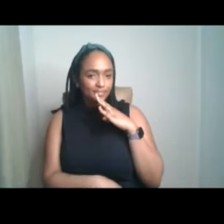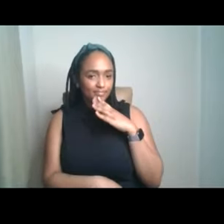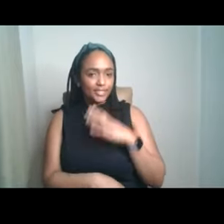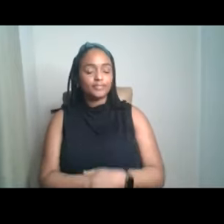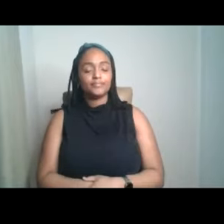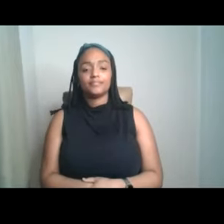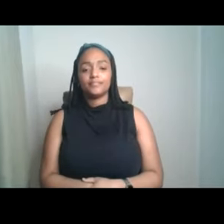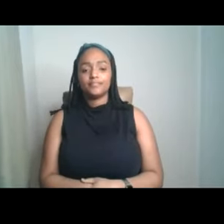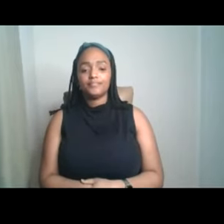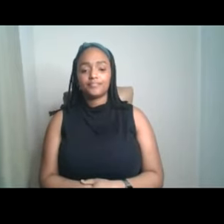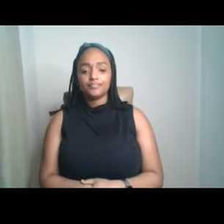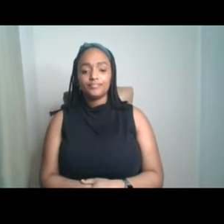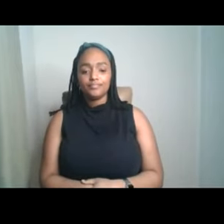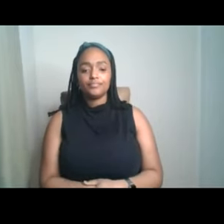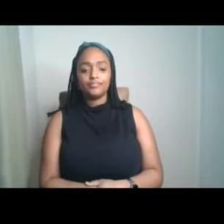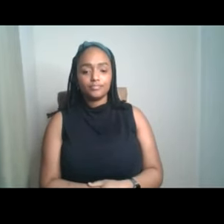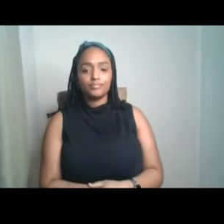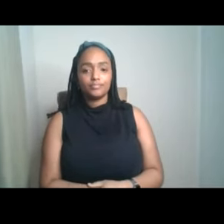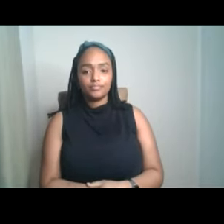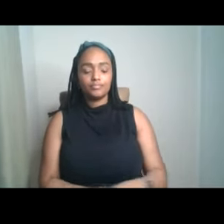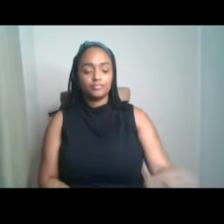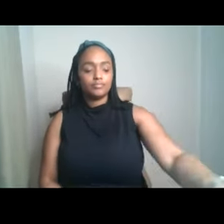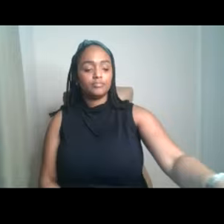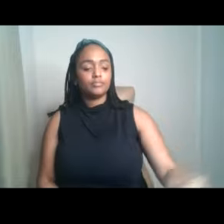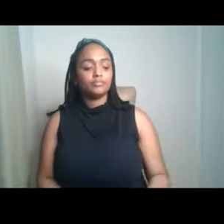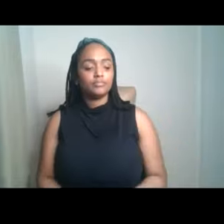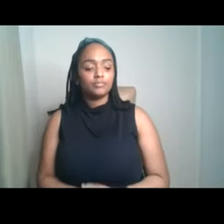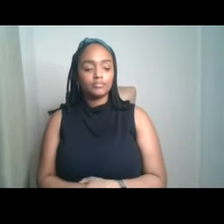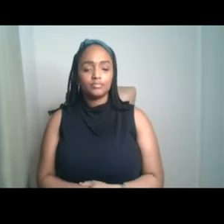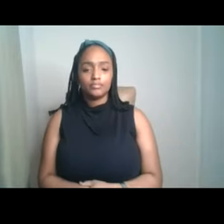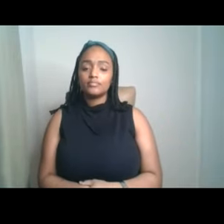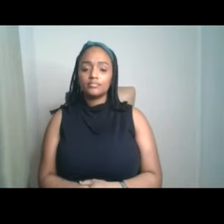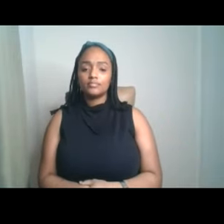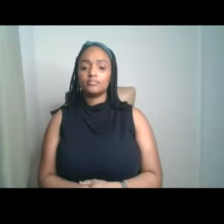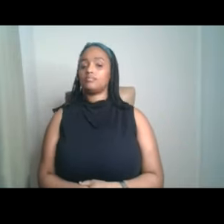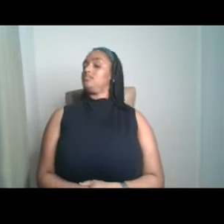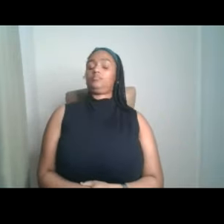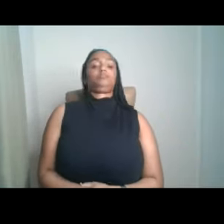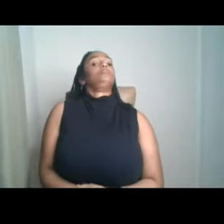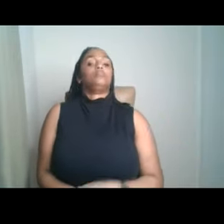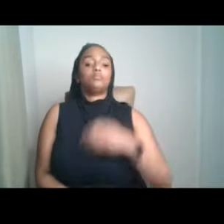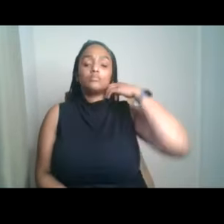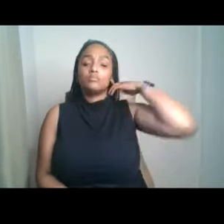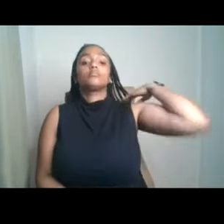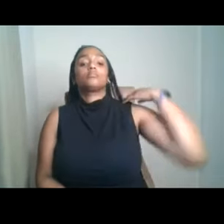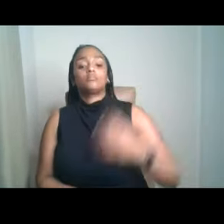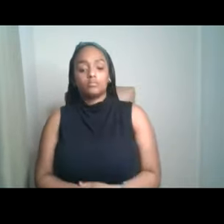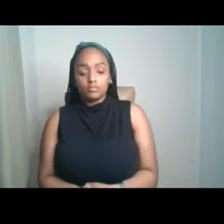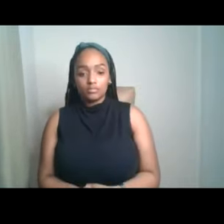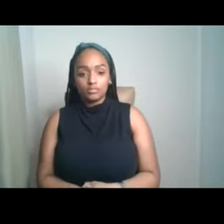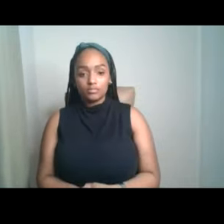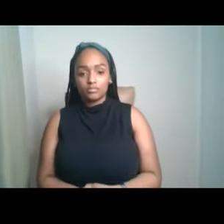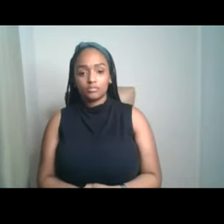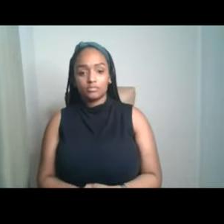Ser solidarios es lo que elegimos. No se trata de lo mío, no